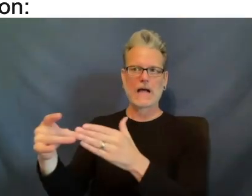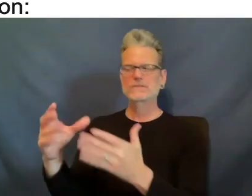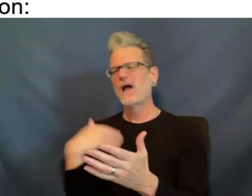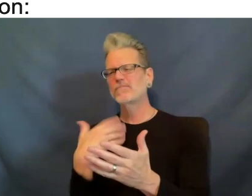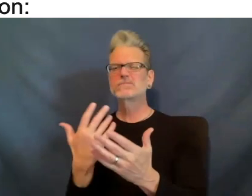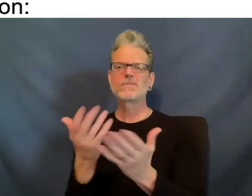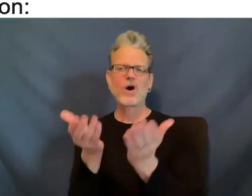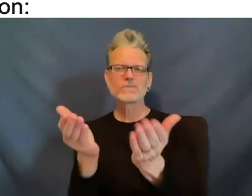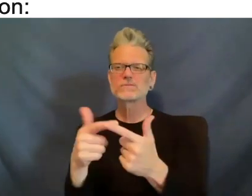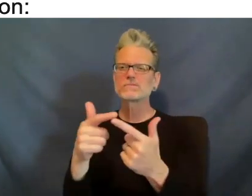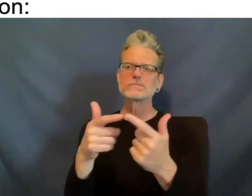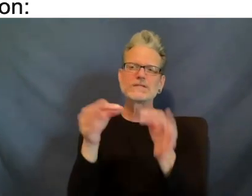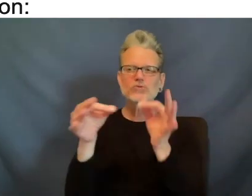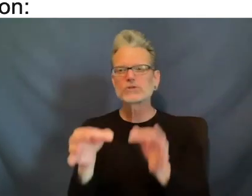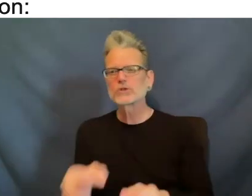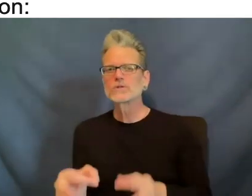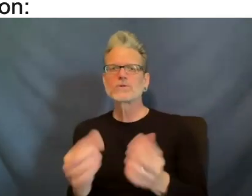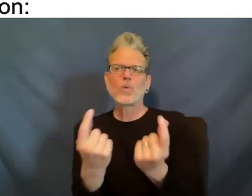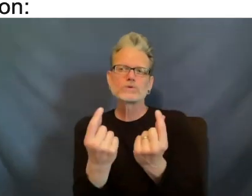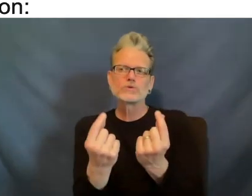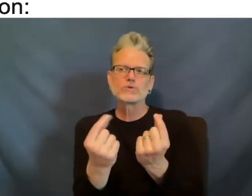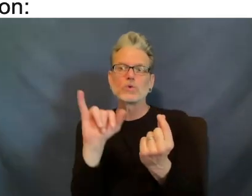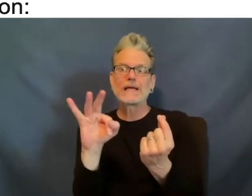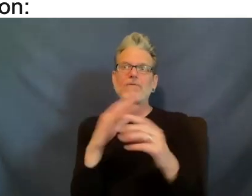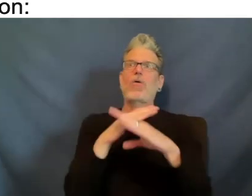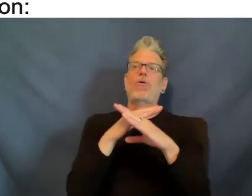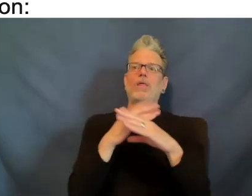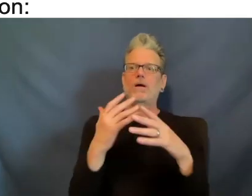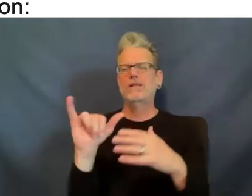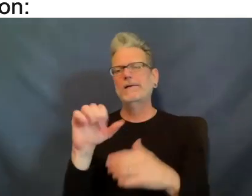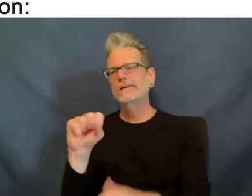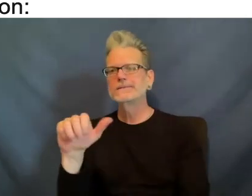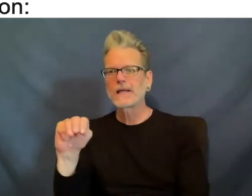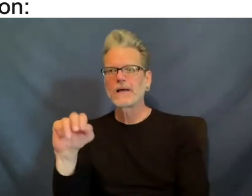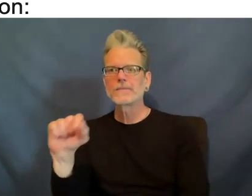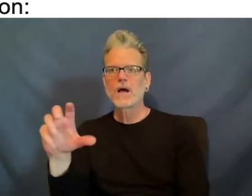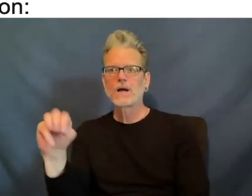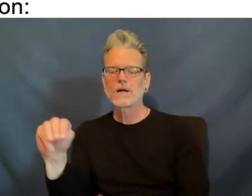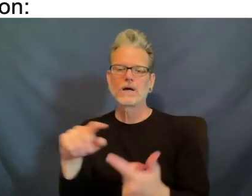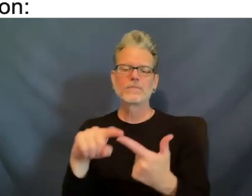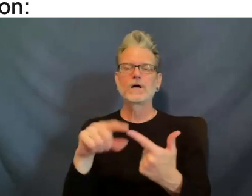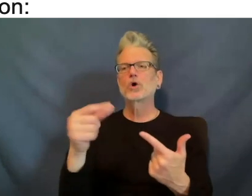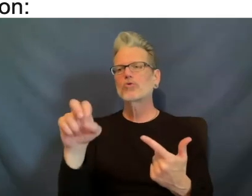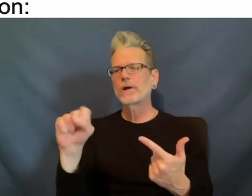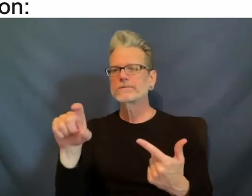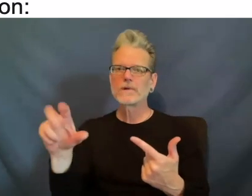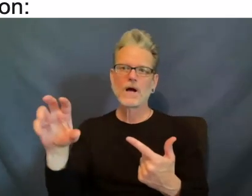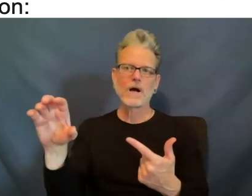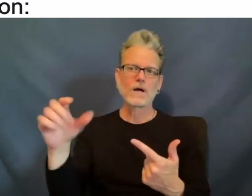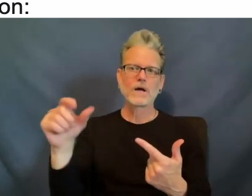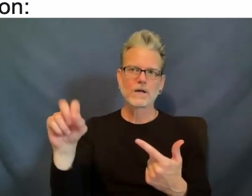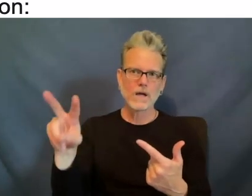of the grants and agreements processes, such as SAM.gov, grants.gov, the SF424 forms,